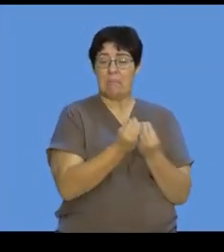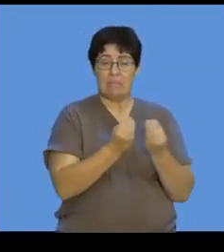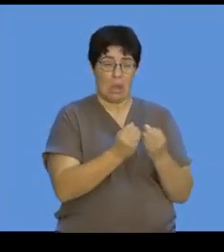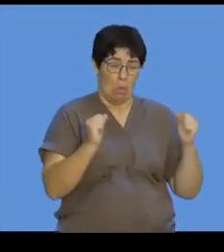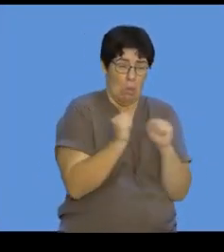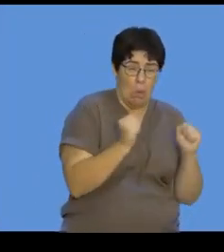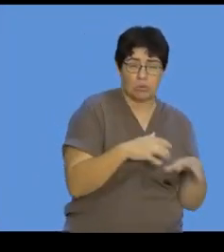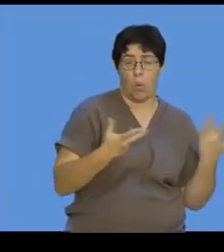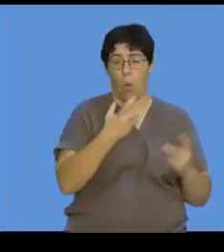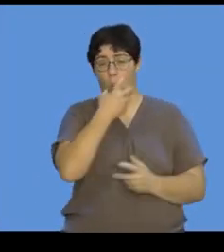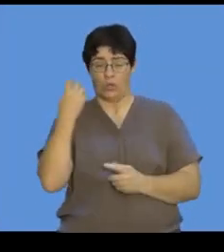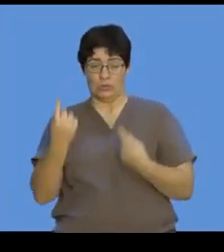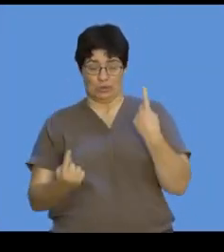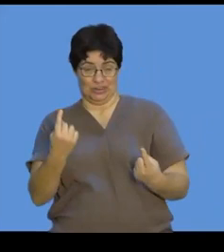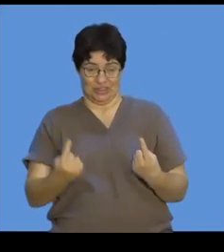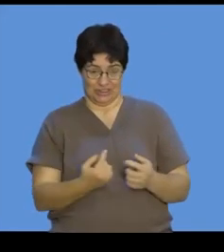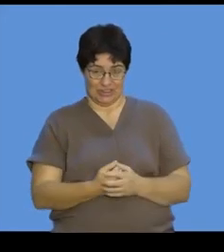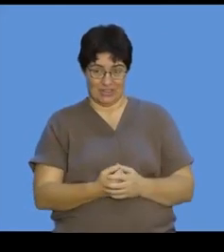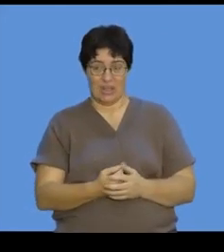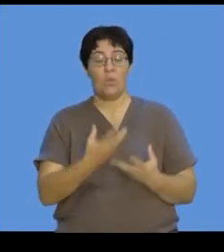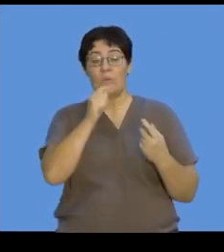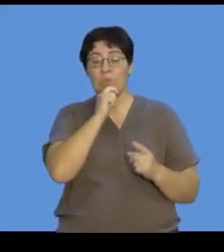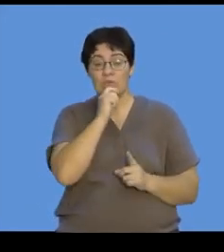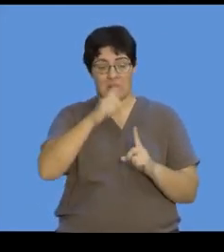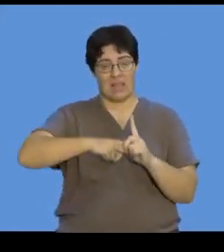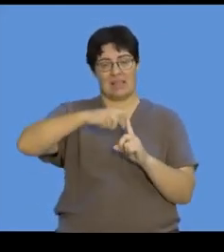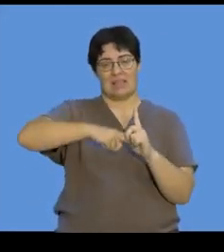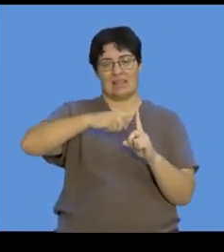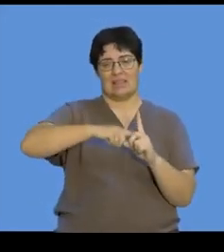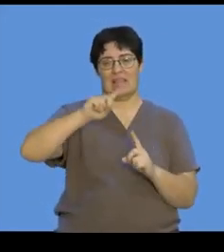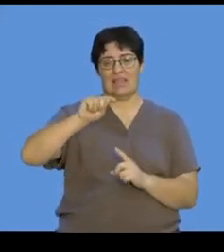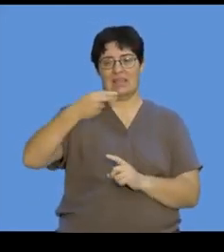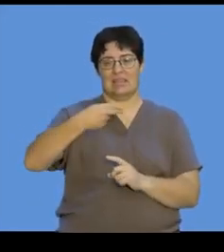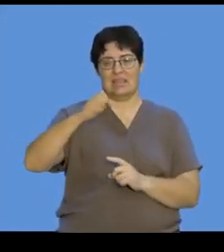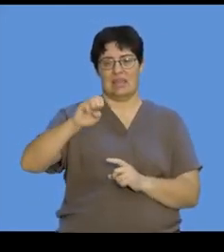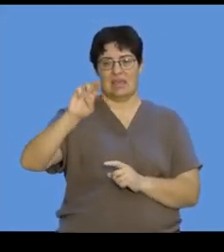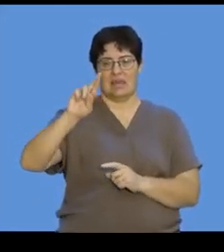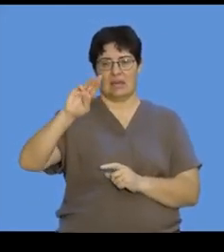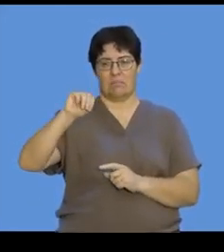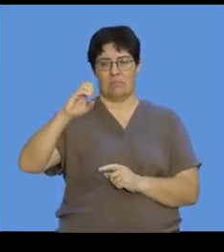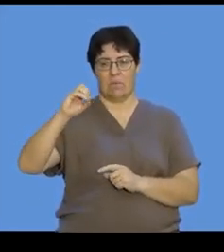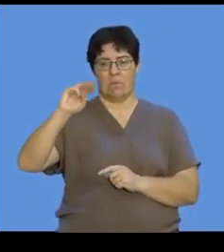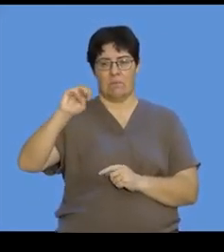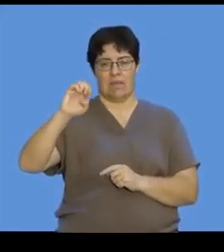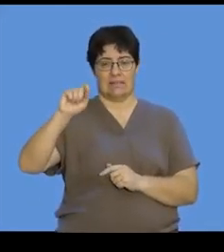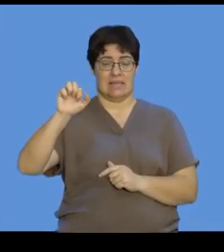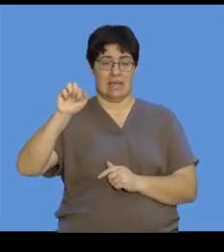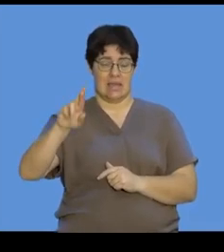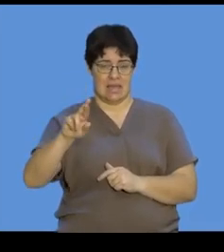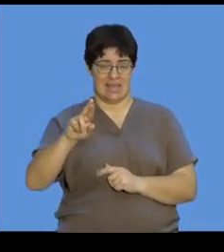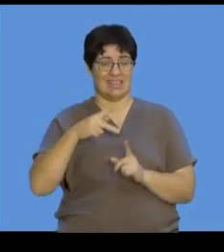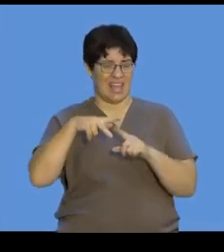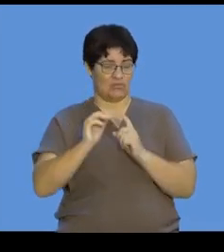we use actually a thermometer. So a thermometer is the instrument, okay? So a thermometer